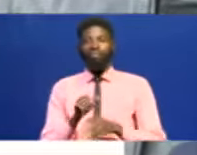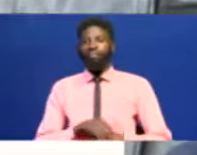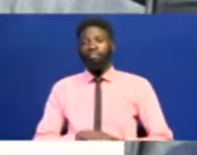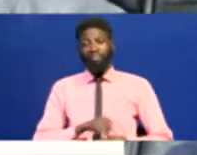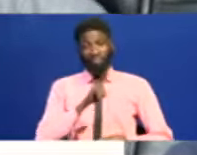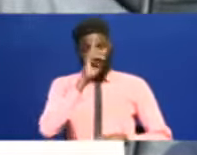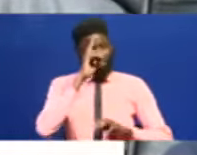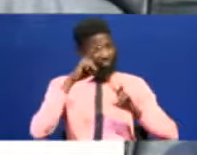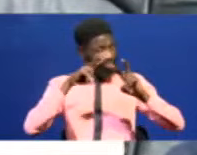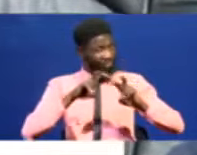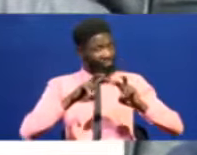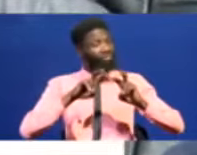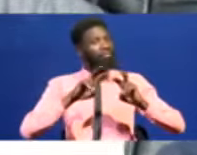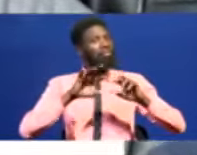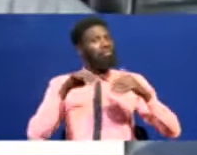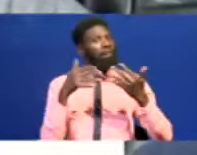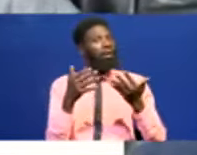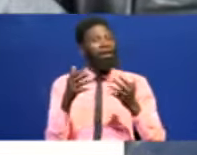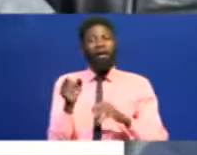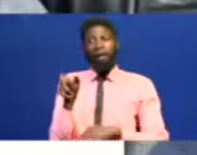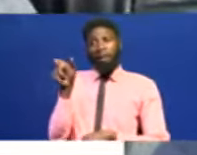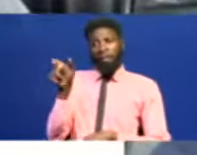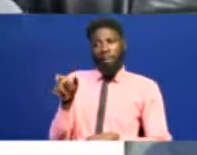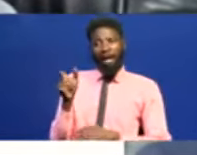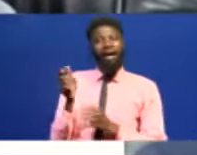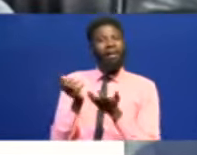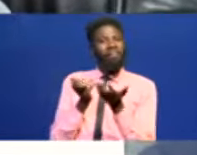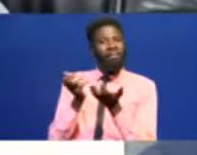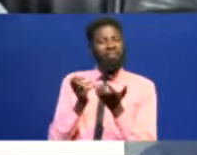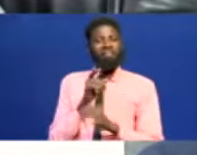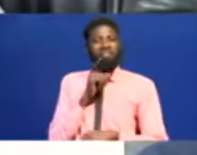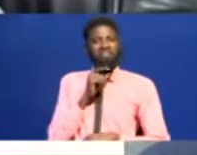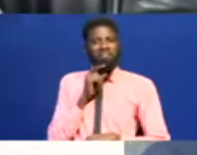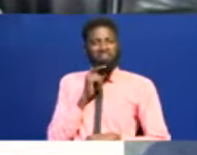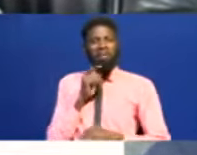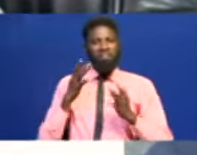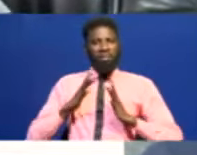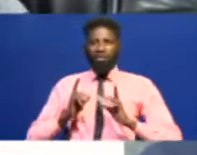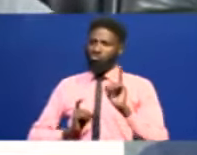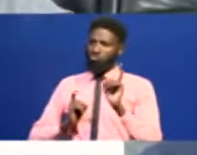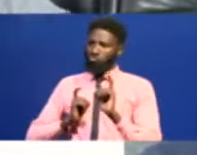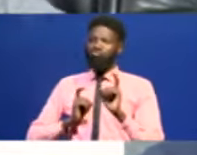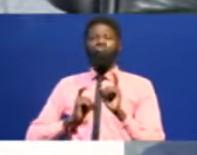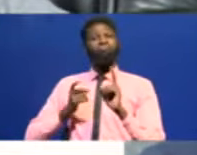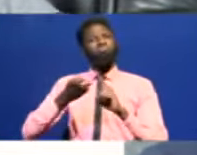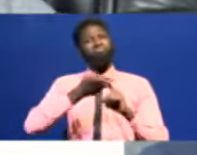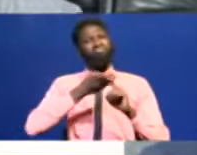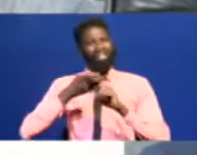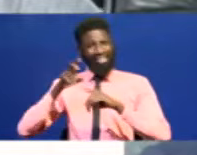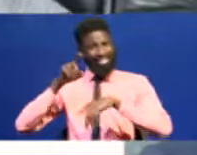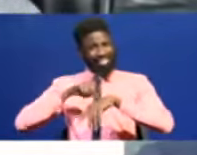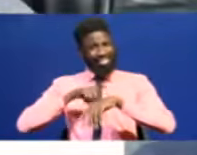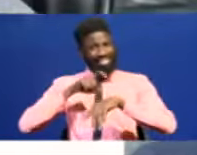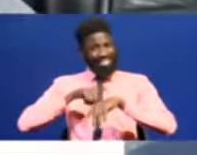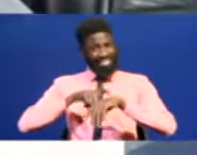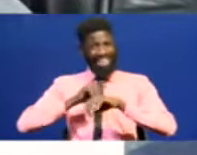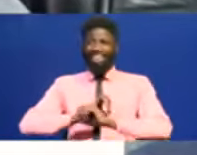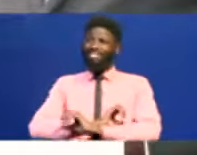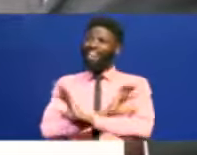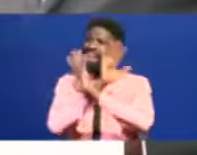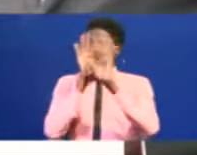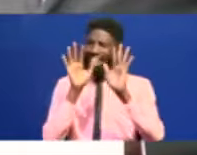which saw the businessman kidnapped by armed men in broad daylight at the intersection of Wood Avenue and Lenana